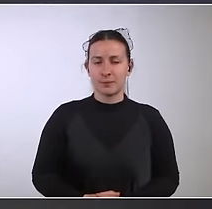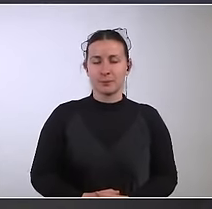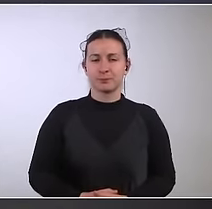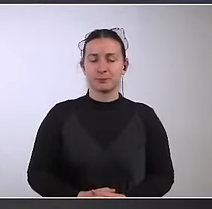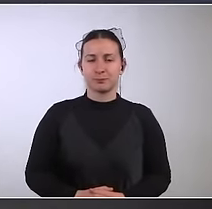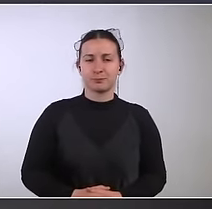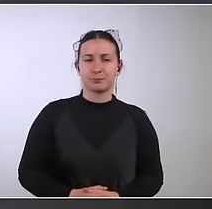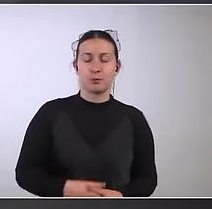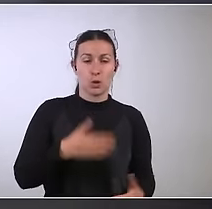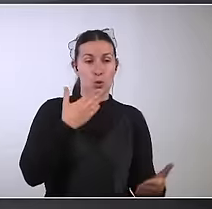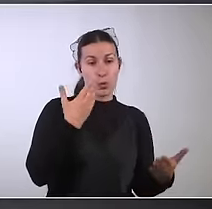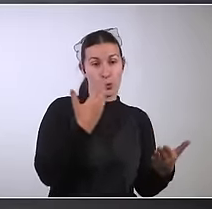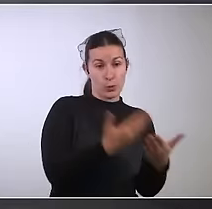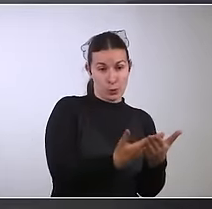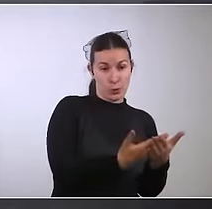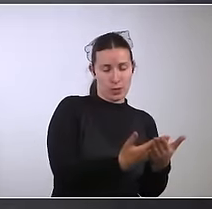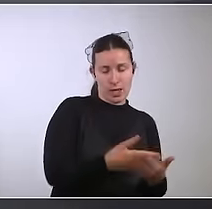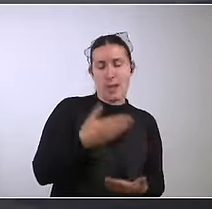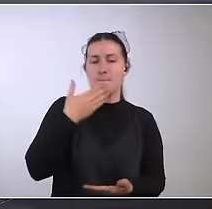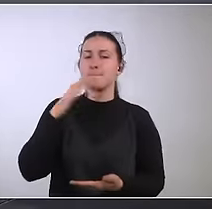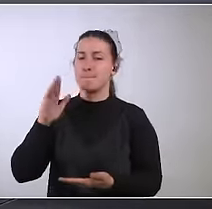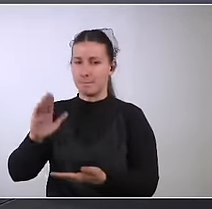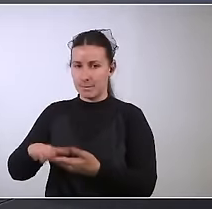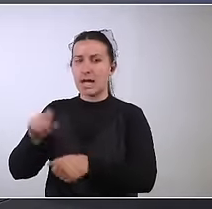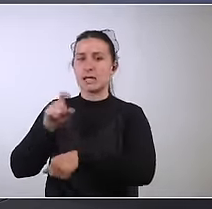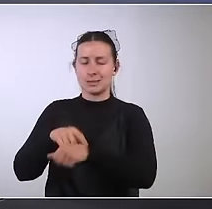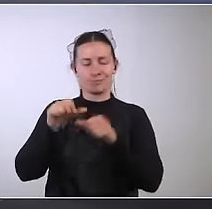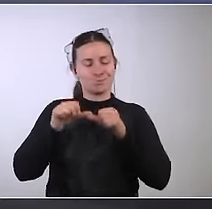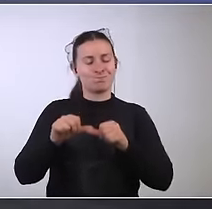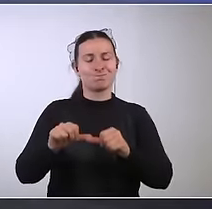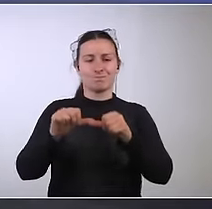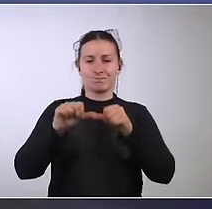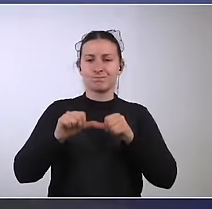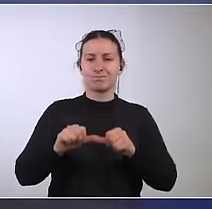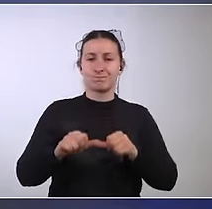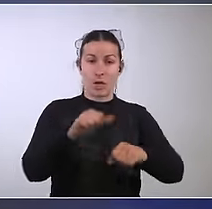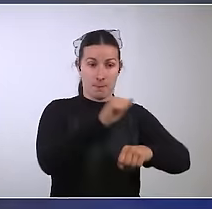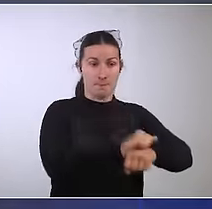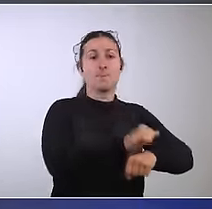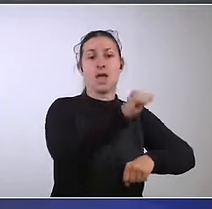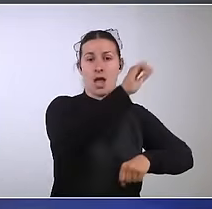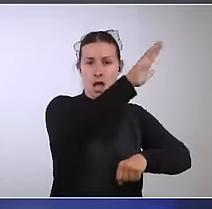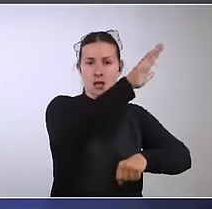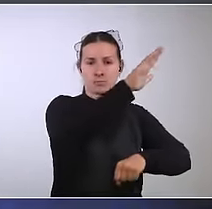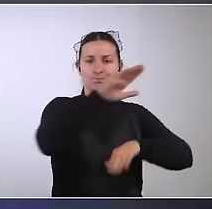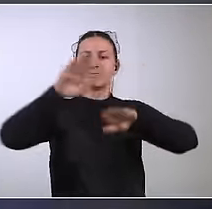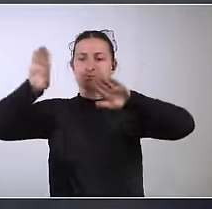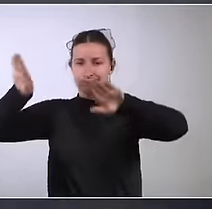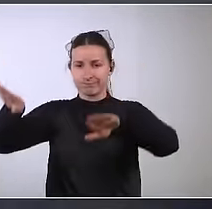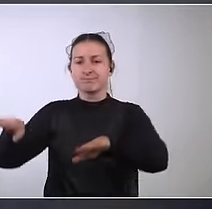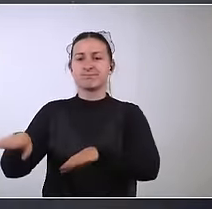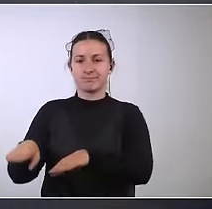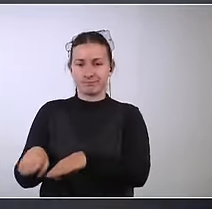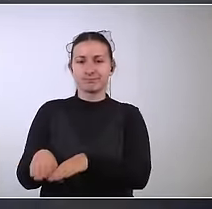In the good times and in the bad. On the mountain and in the